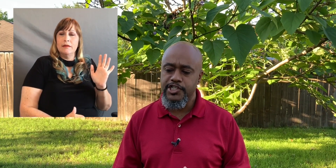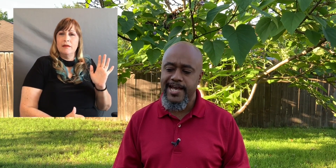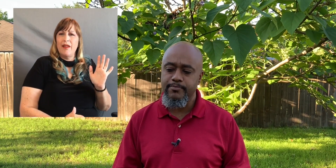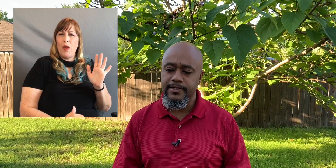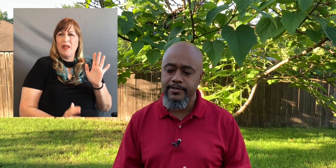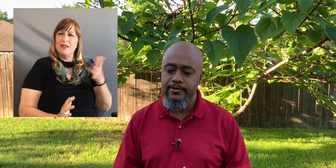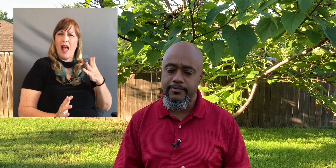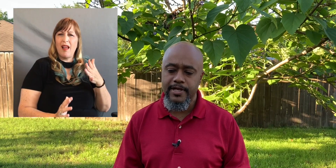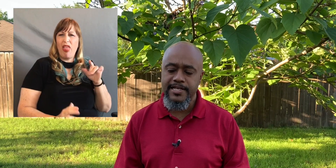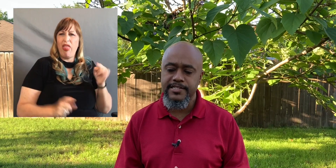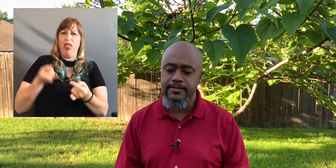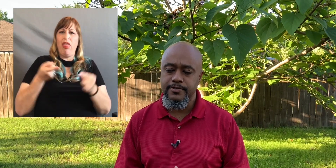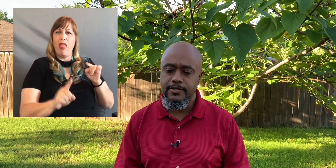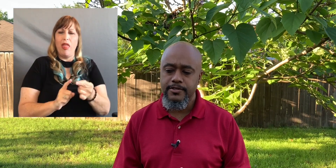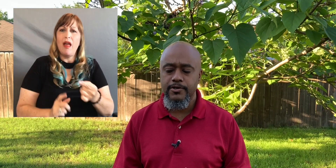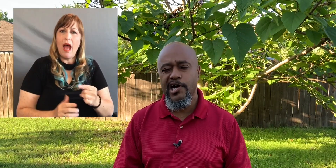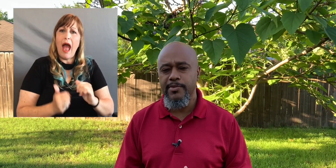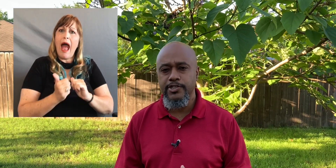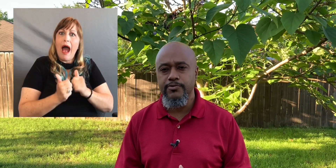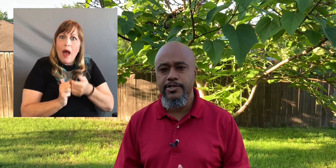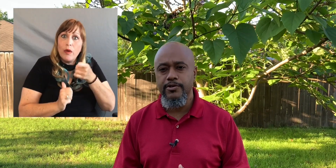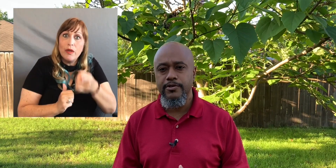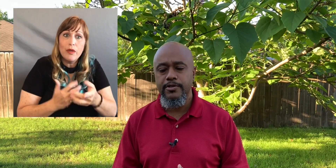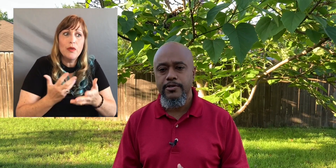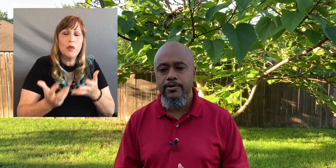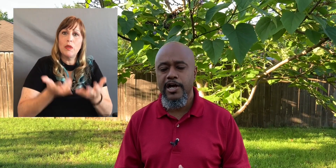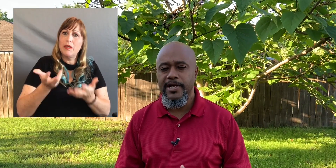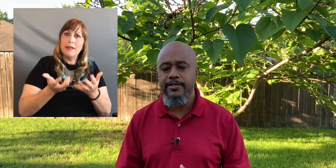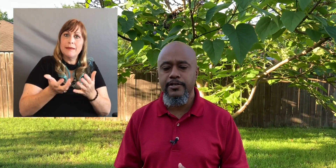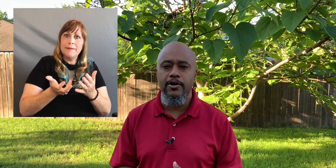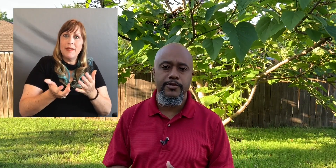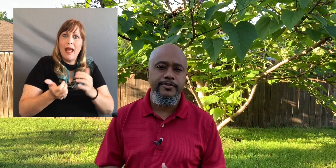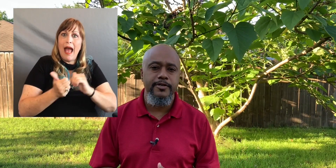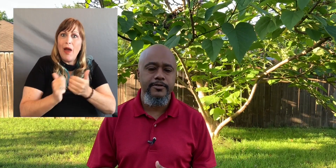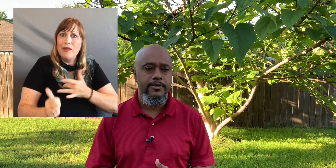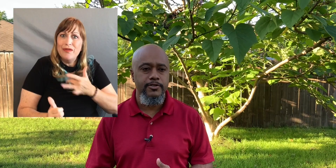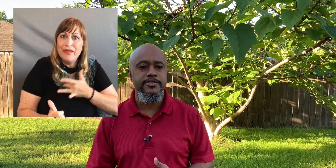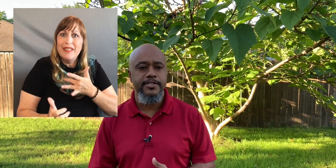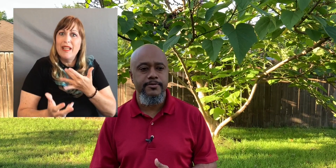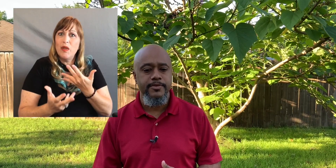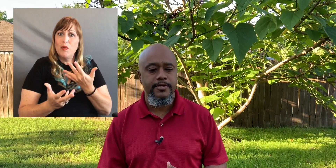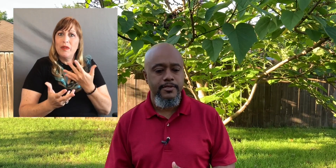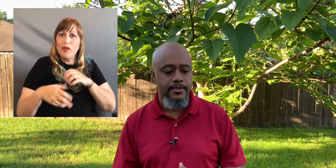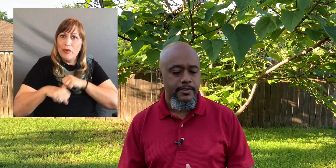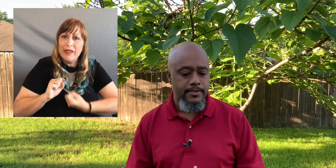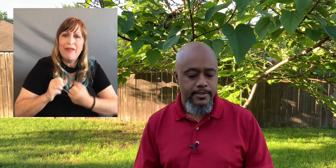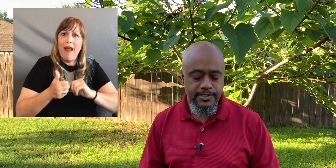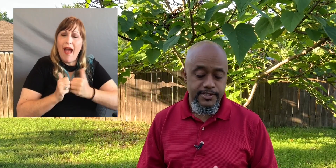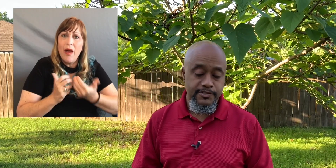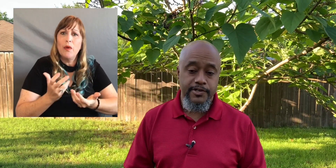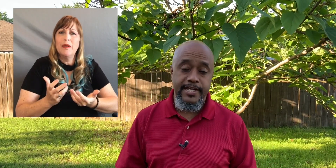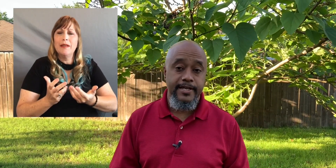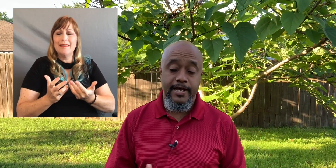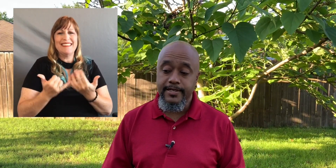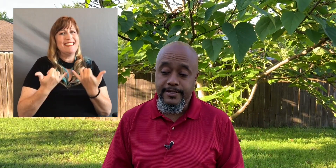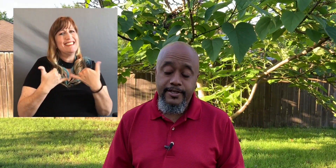a jab at, you know, asking, you know, how am I doing, or how am I getting along with losing him. Because to this